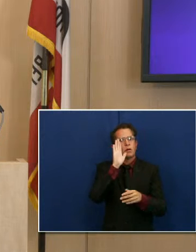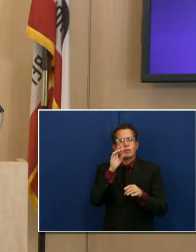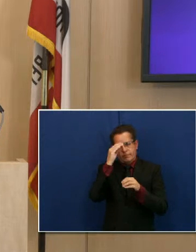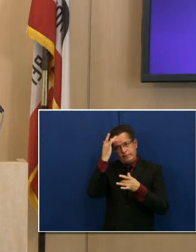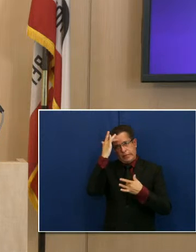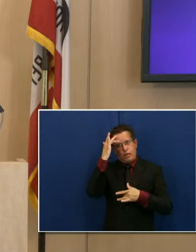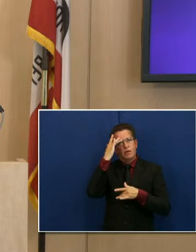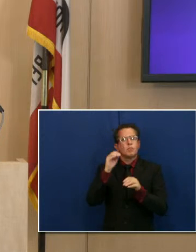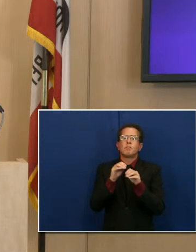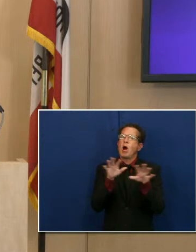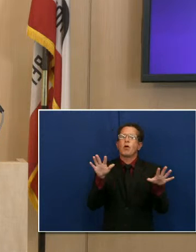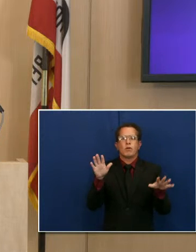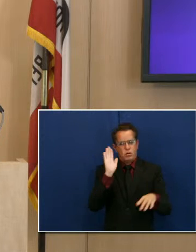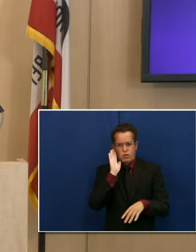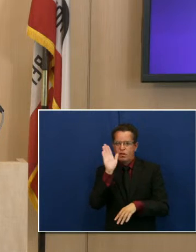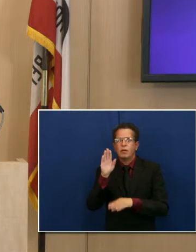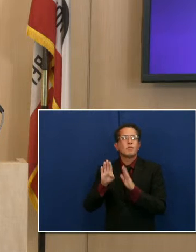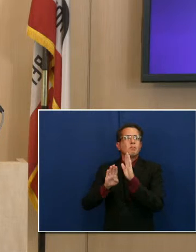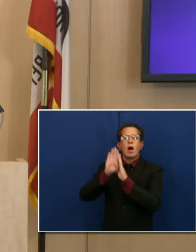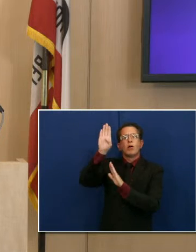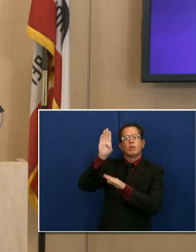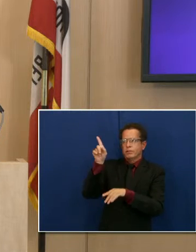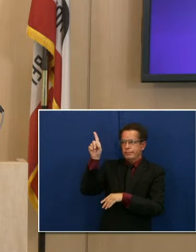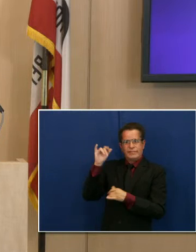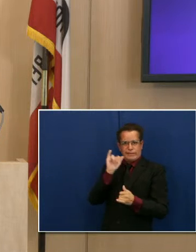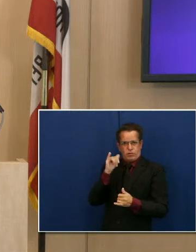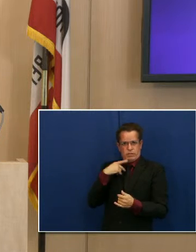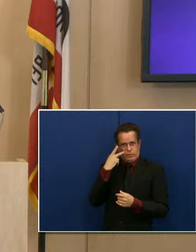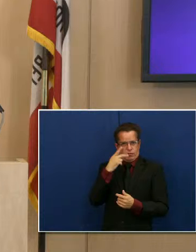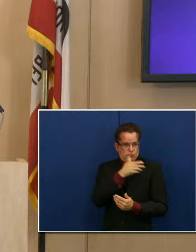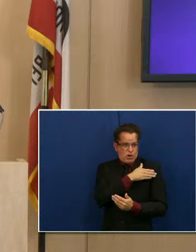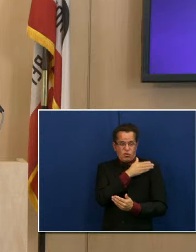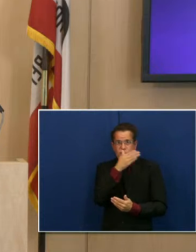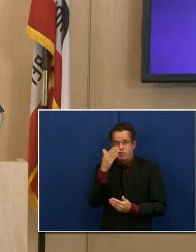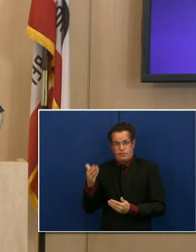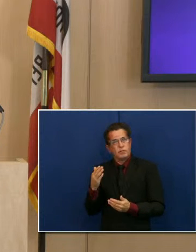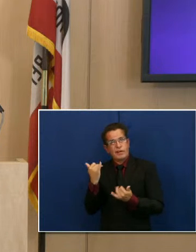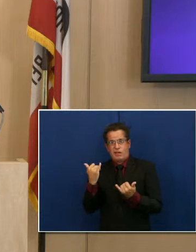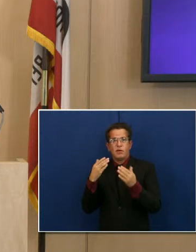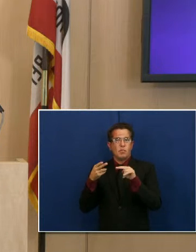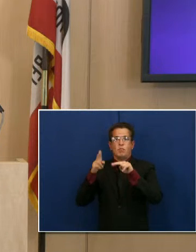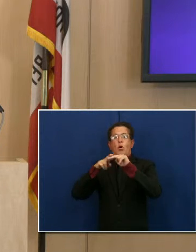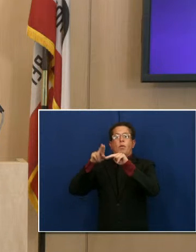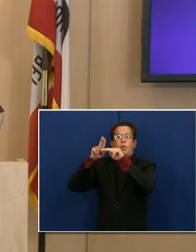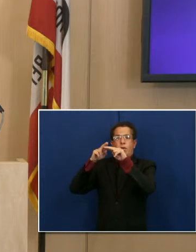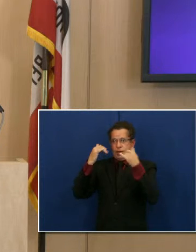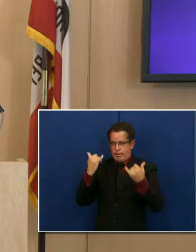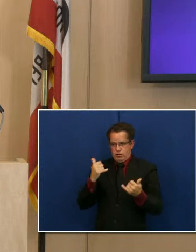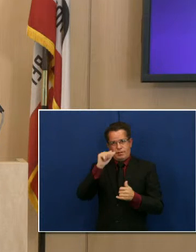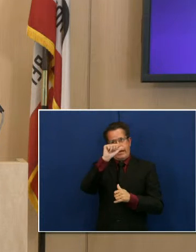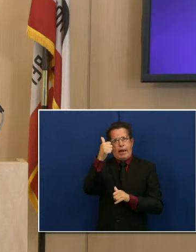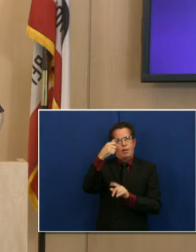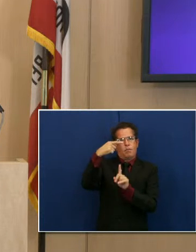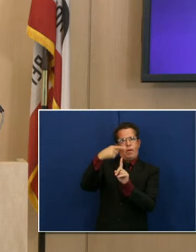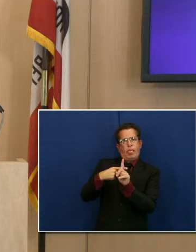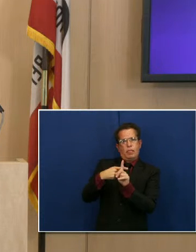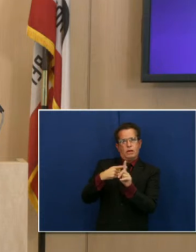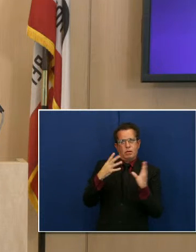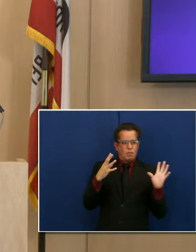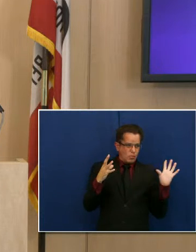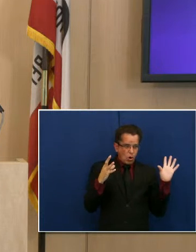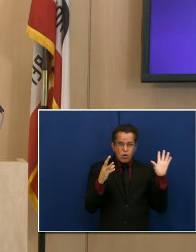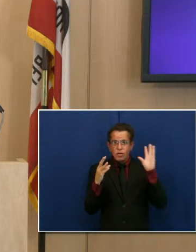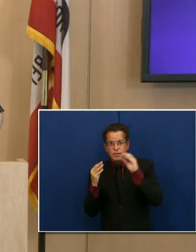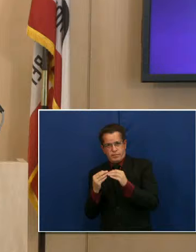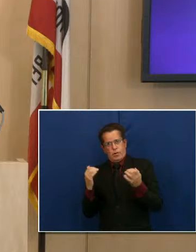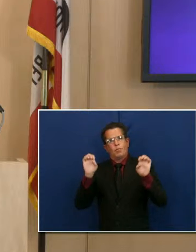soar as they have in the past weeks. It has been 10 months since the county declared the local health